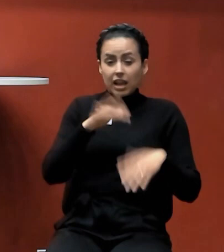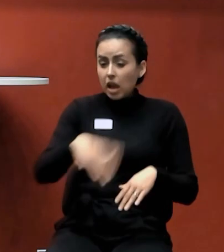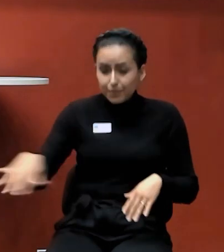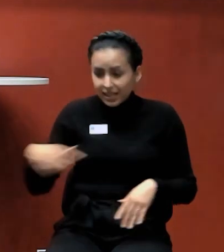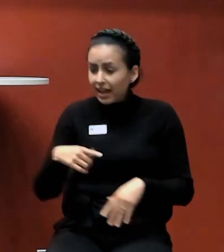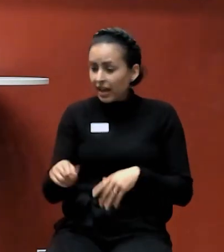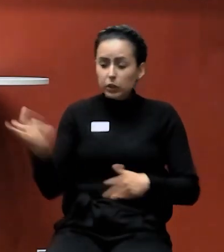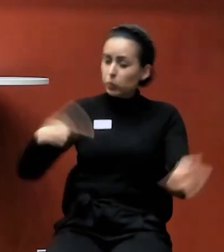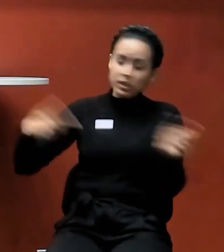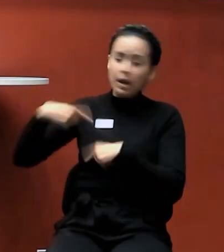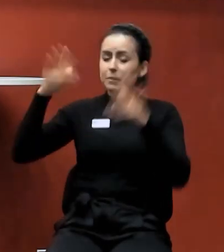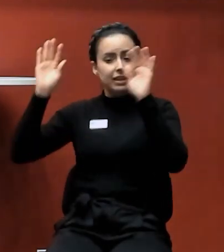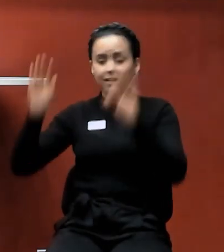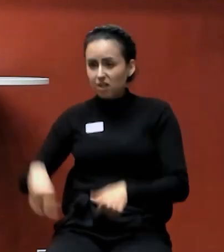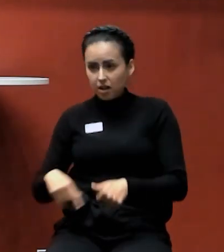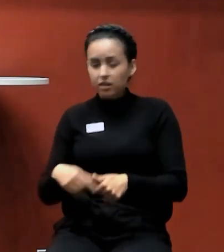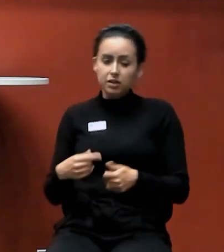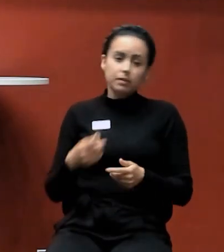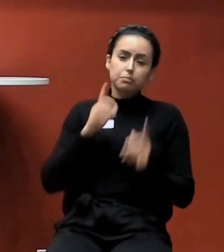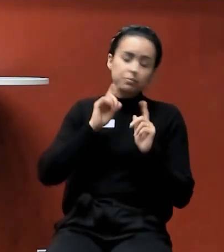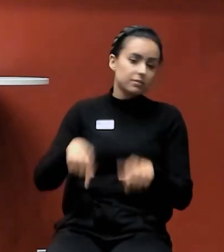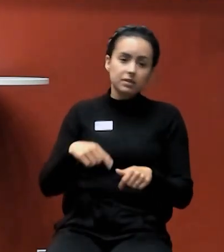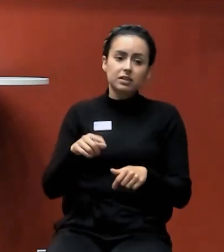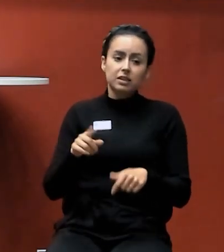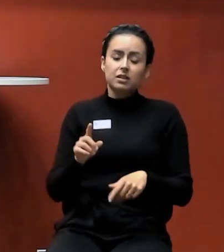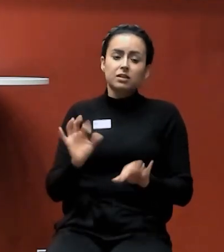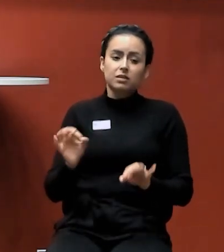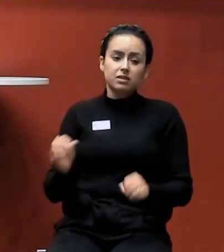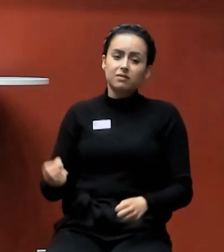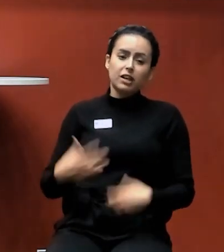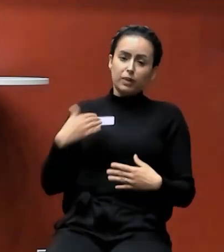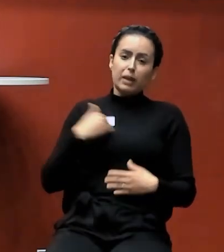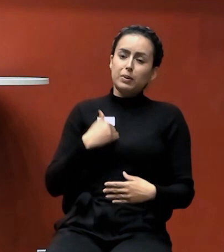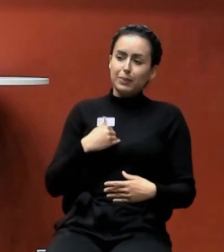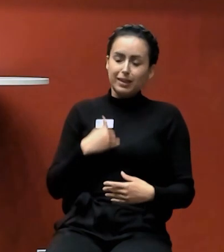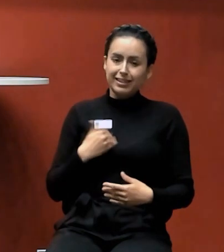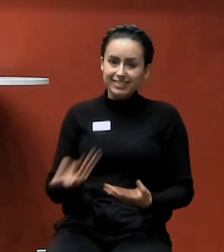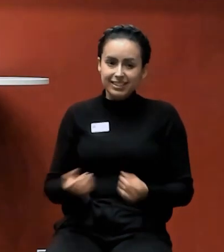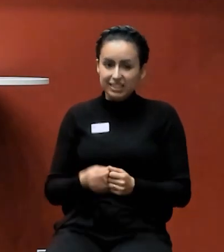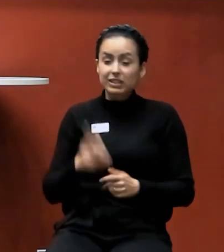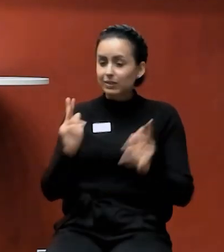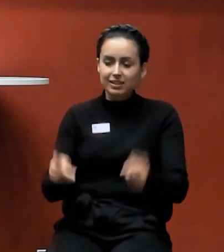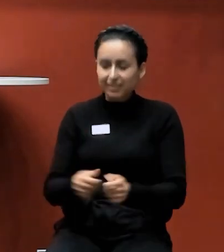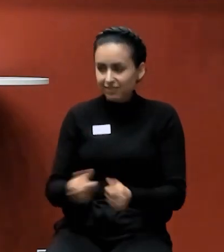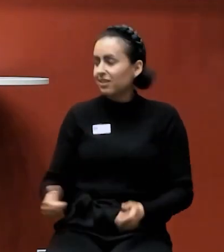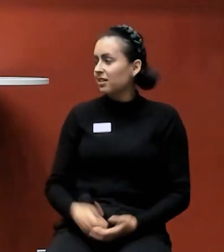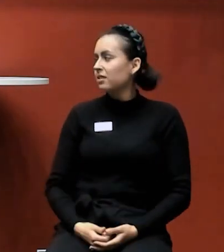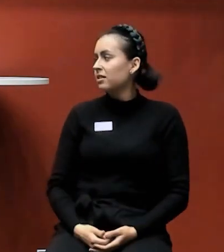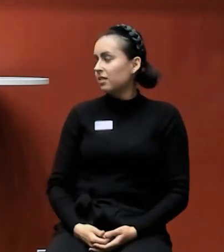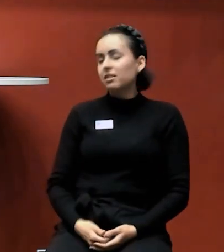care how it will make you feel, but they will ask. And I think this is the mentality we need in the